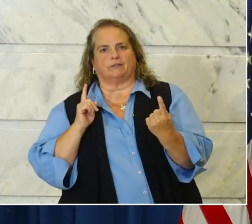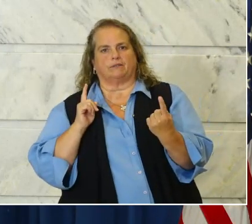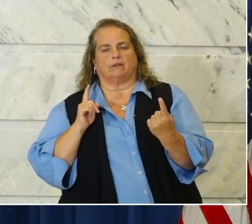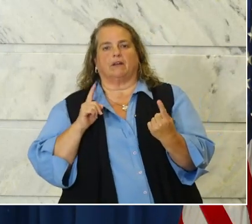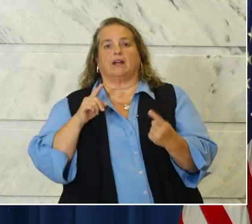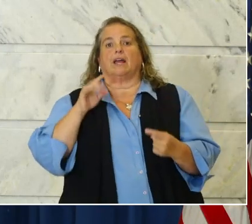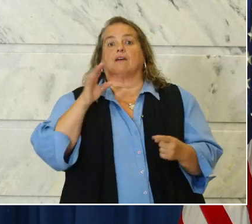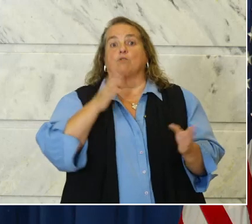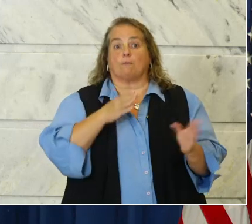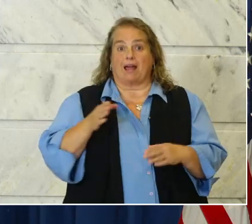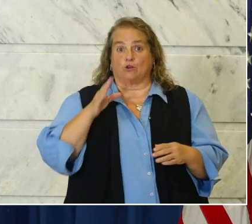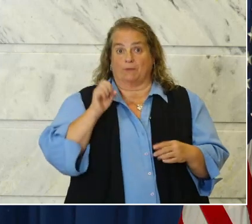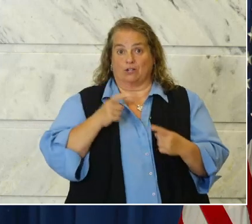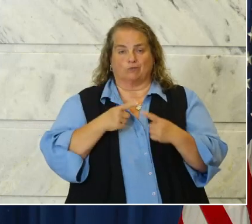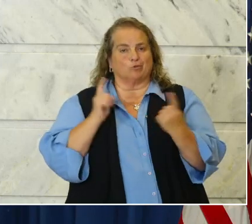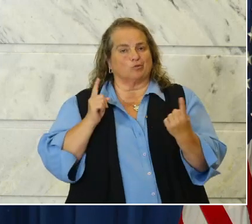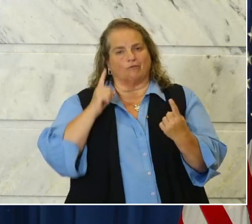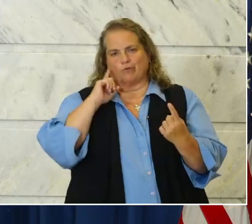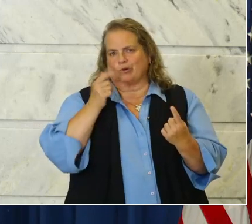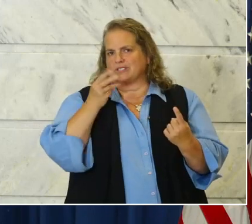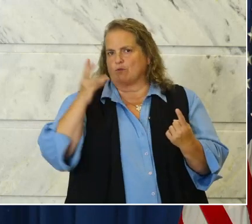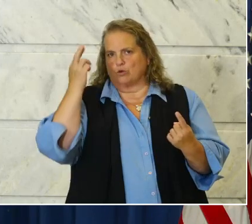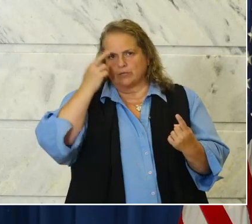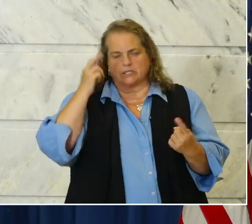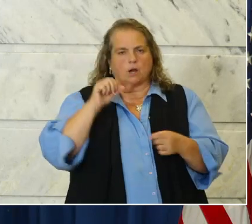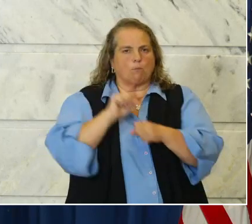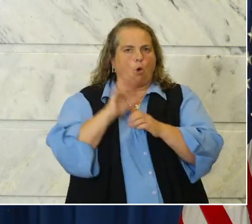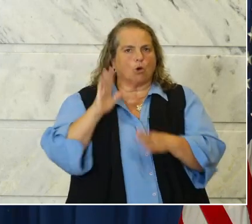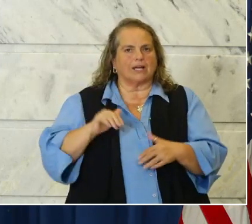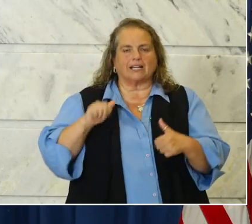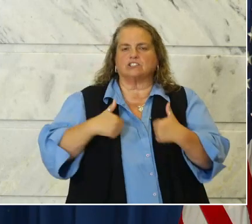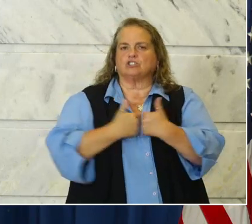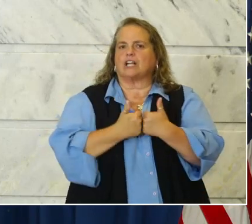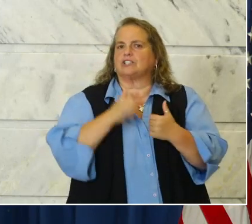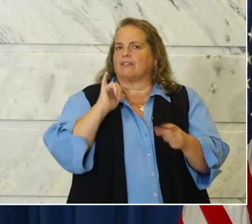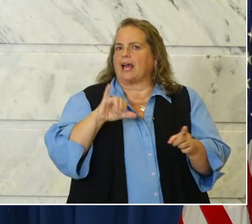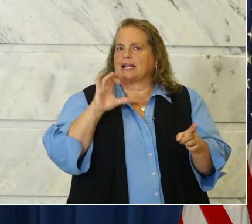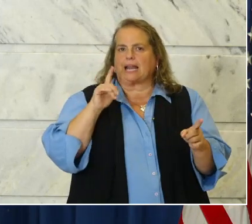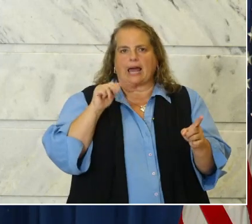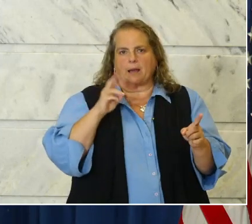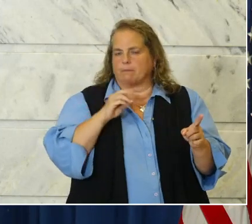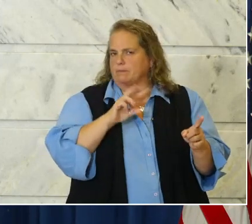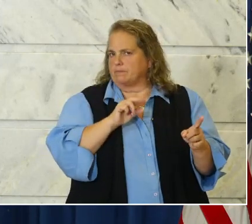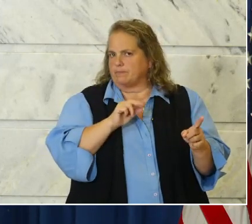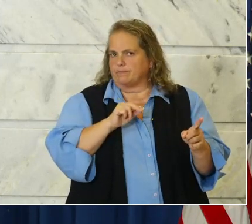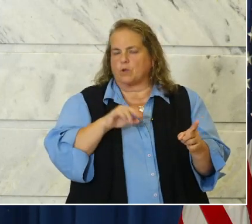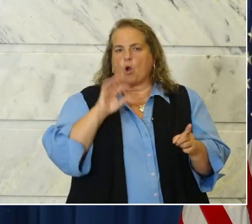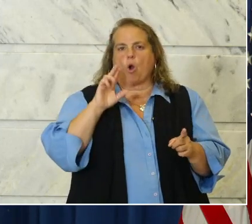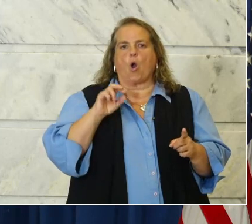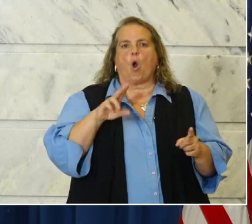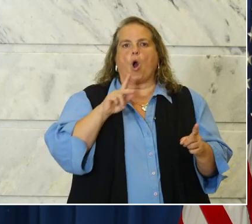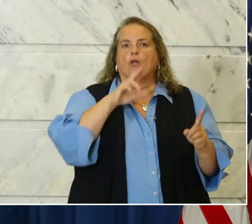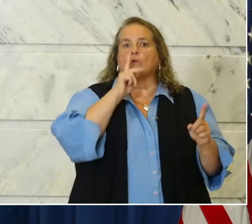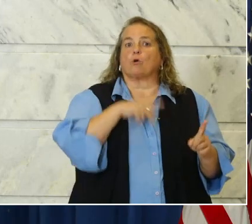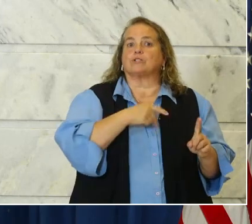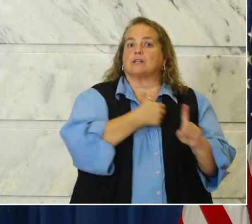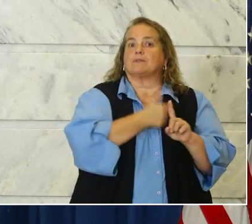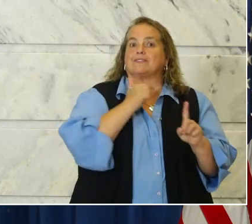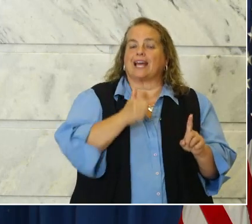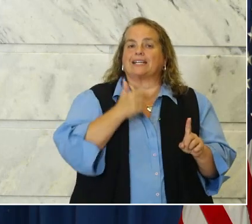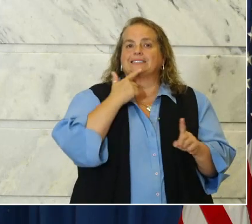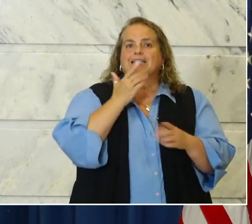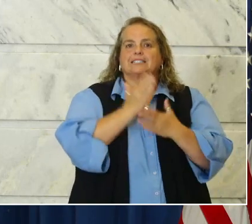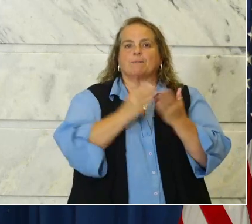be disputed for multiple reasons. The employer could challenge the claim, or the claimant themselves could indicate